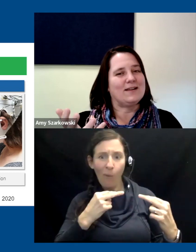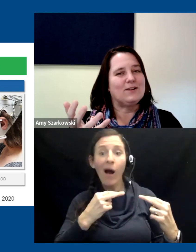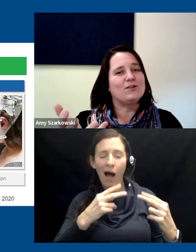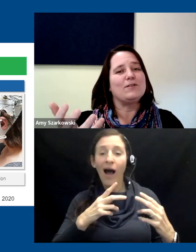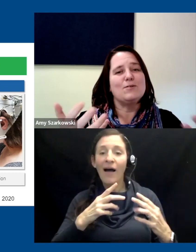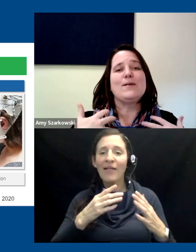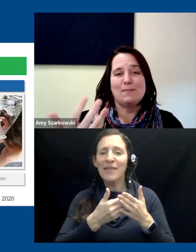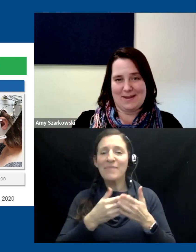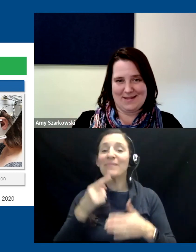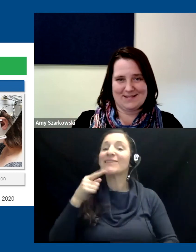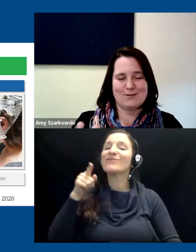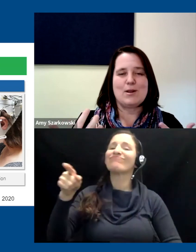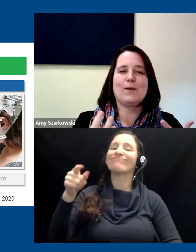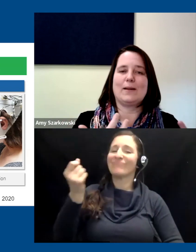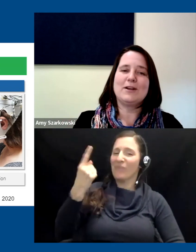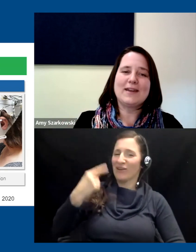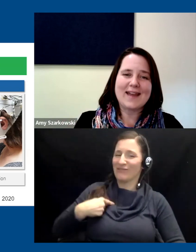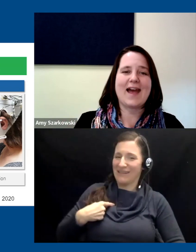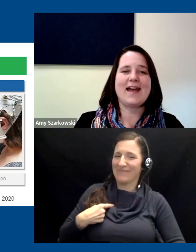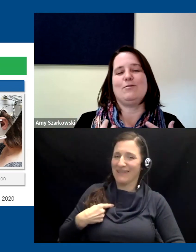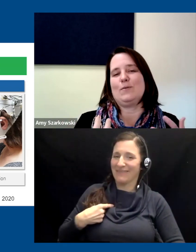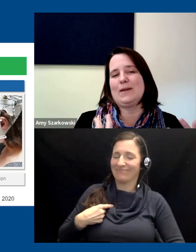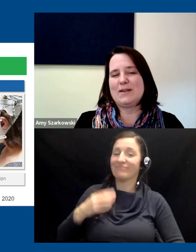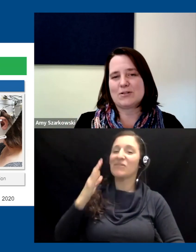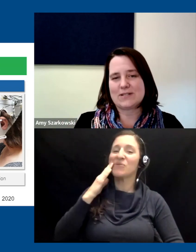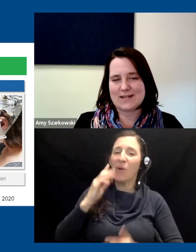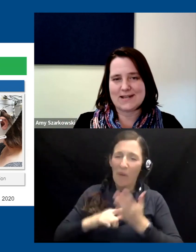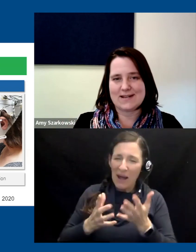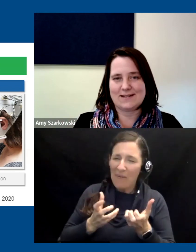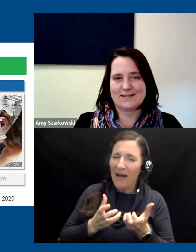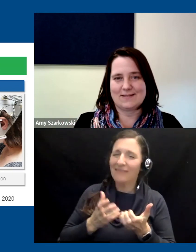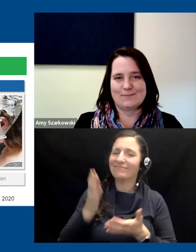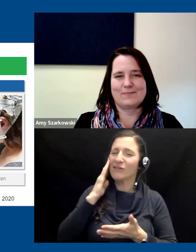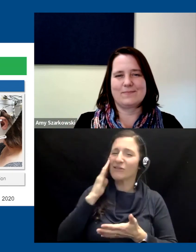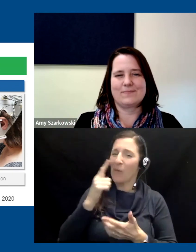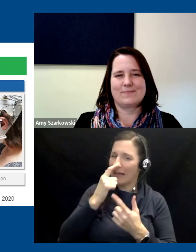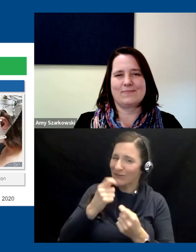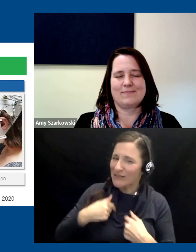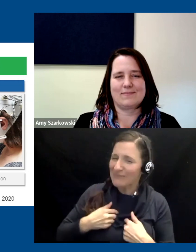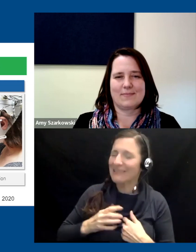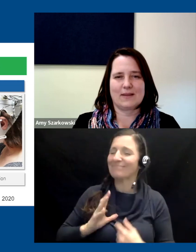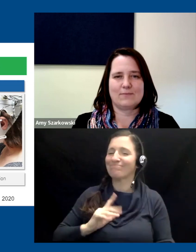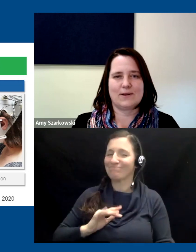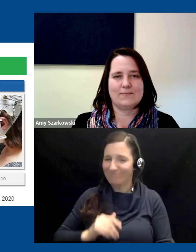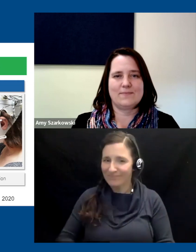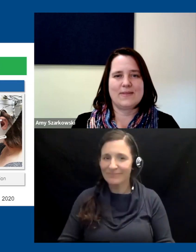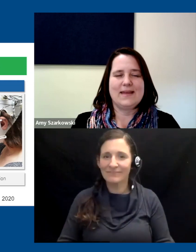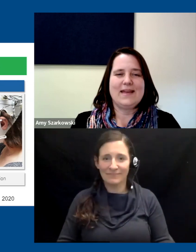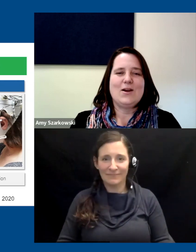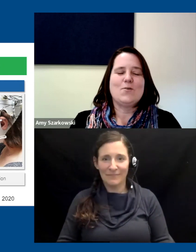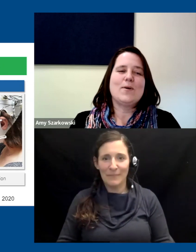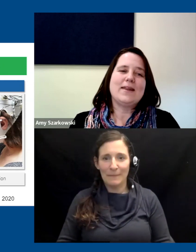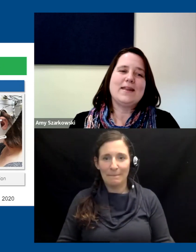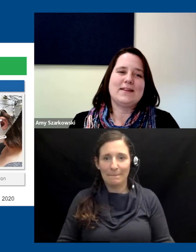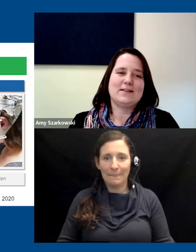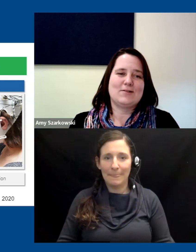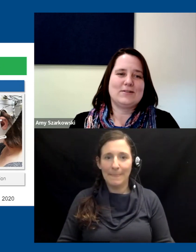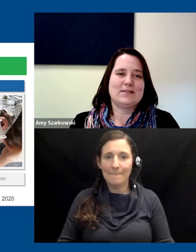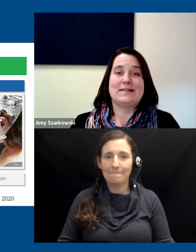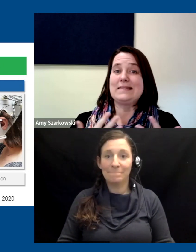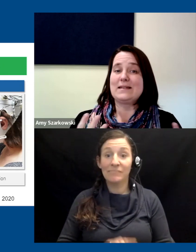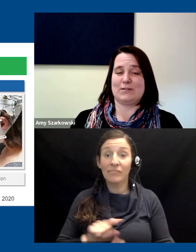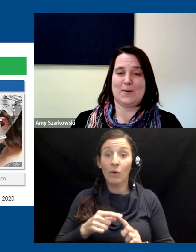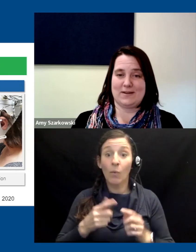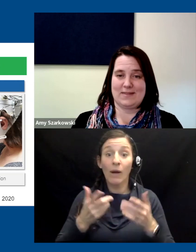oh, you get me. You know what I'm looking at, you know what I'm interested in. Right? When an